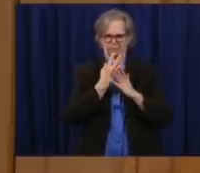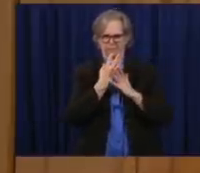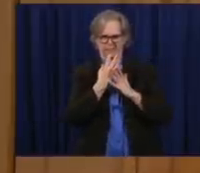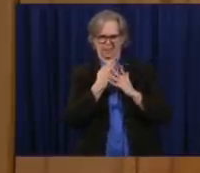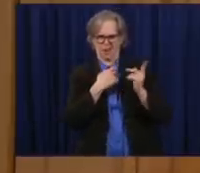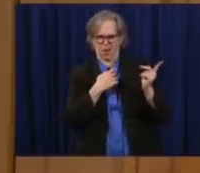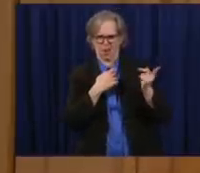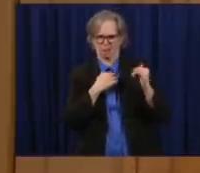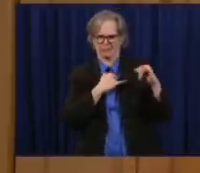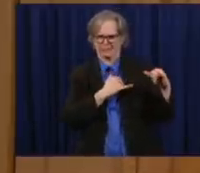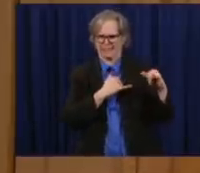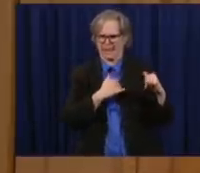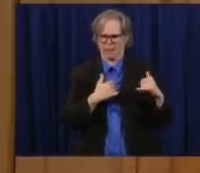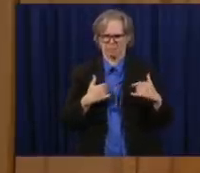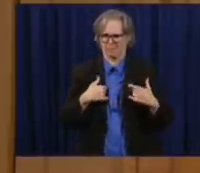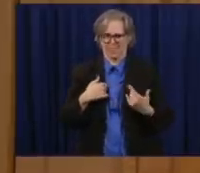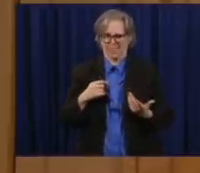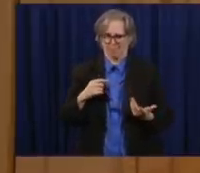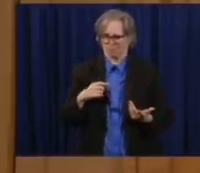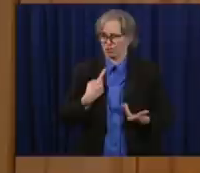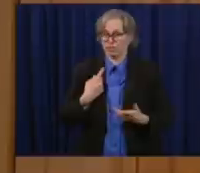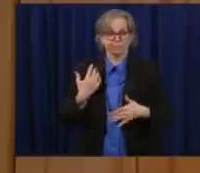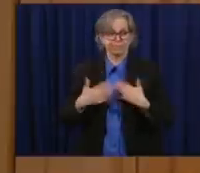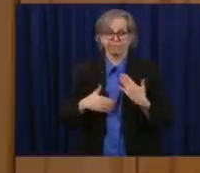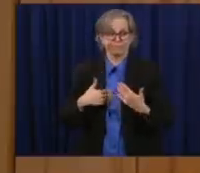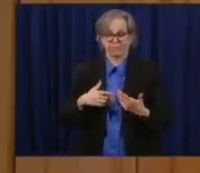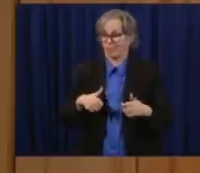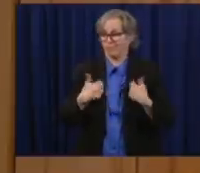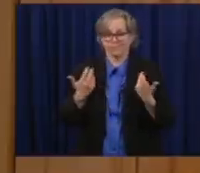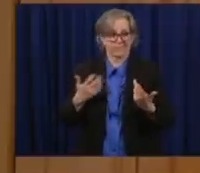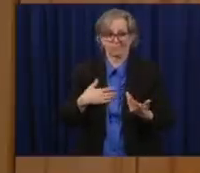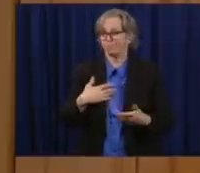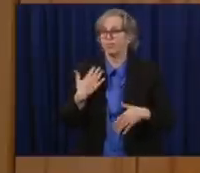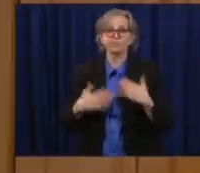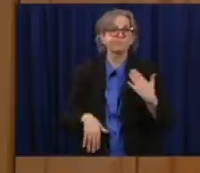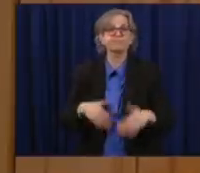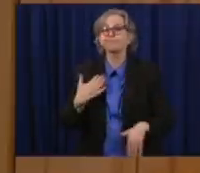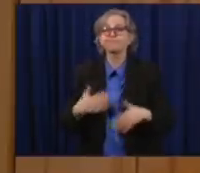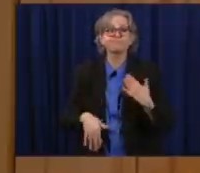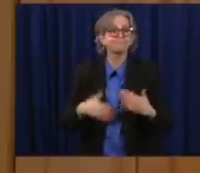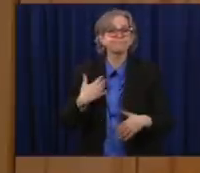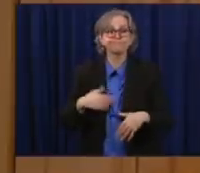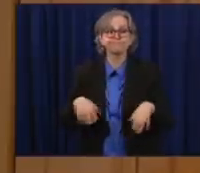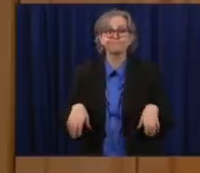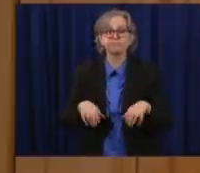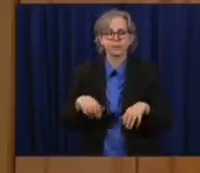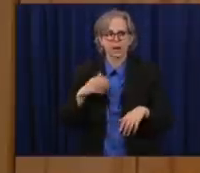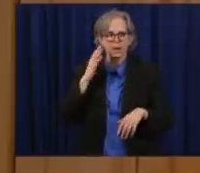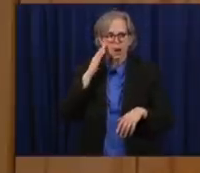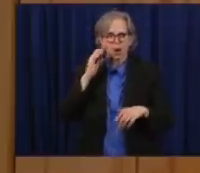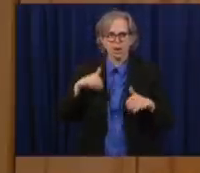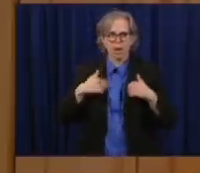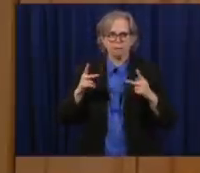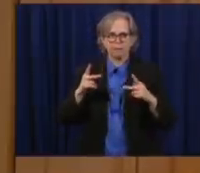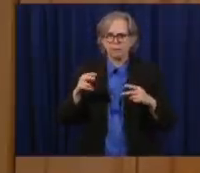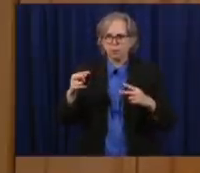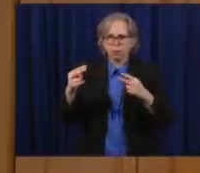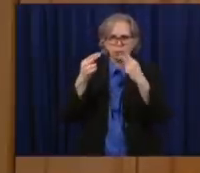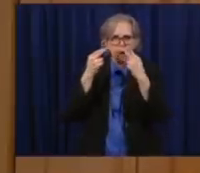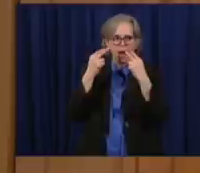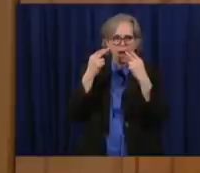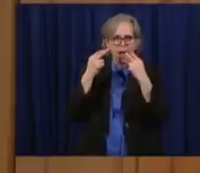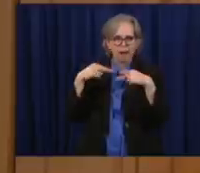sort of things just happen. And I know there are a lot of young people out there watching this. So I want to tell a few things that link this